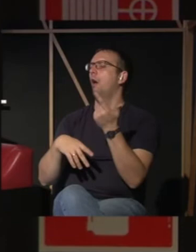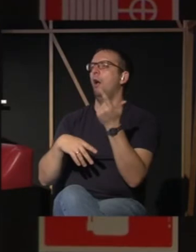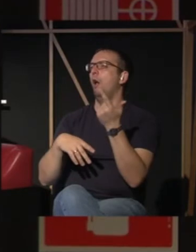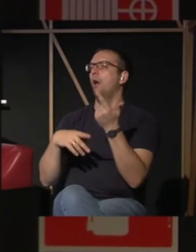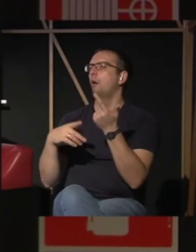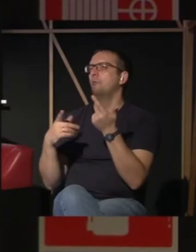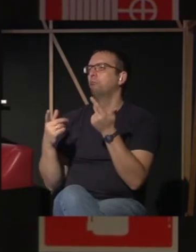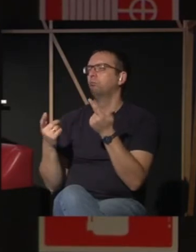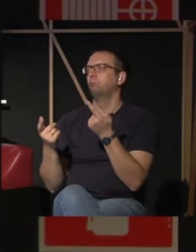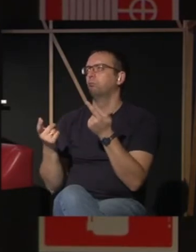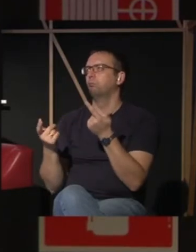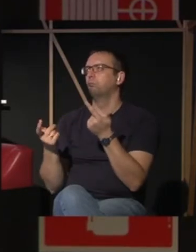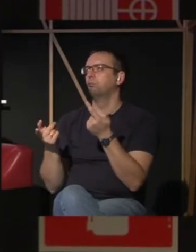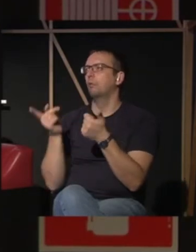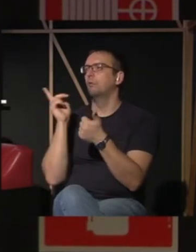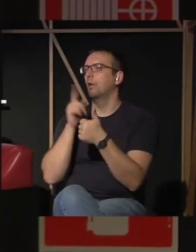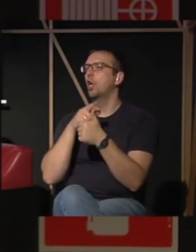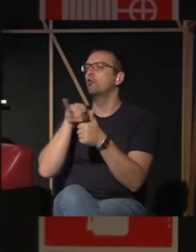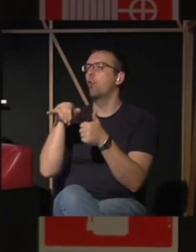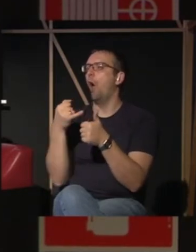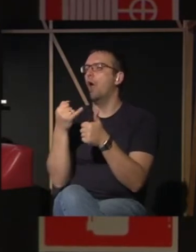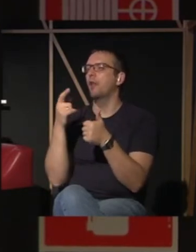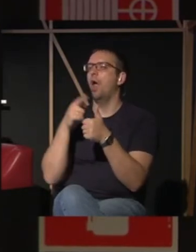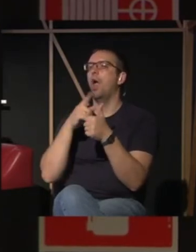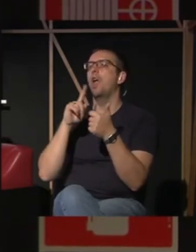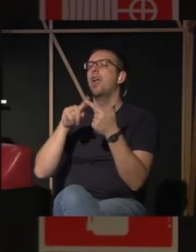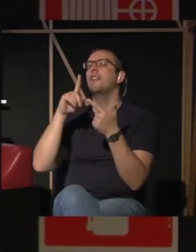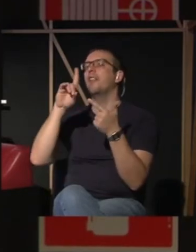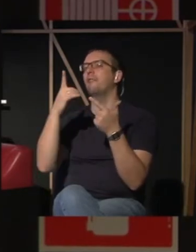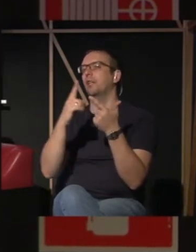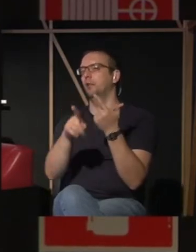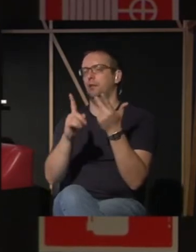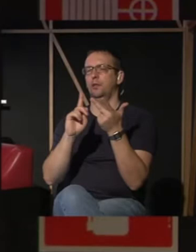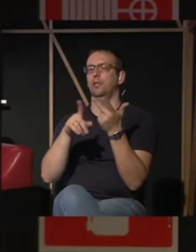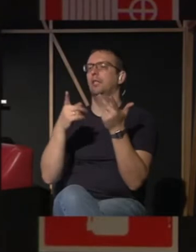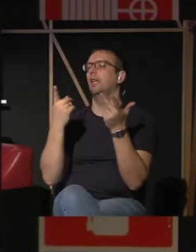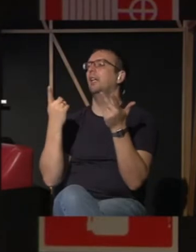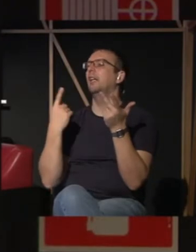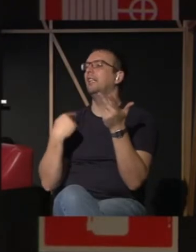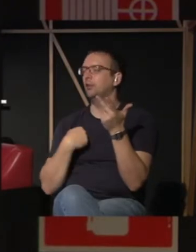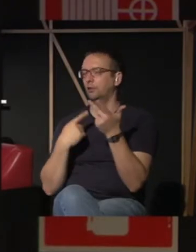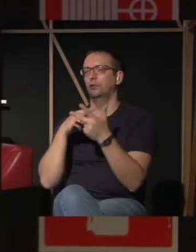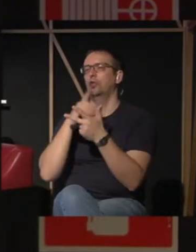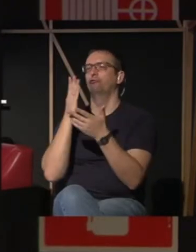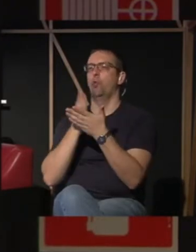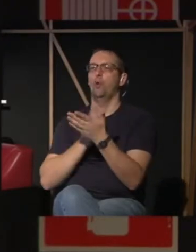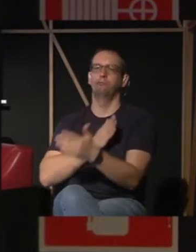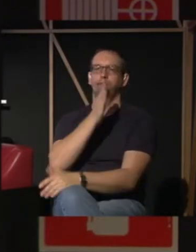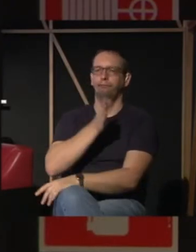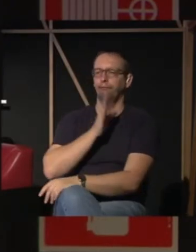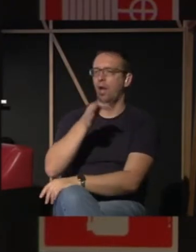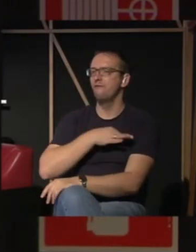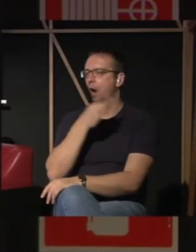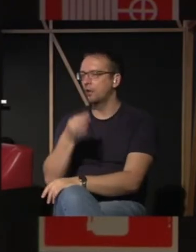with Joanna, but Delphine and I have traveled a lot already throughout all of France, doing an audit of all of the 9